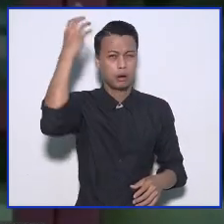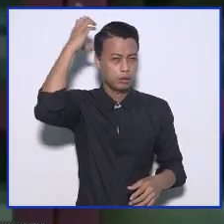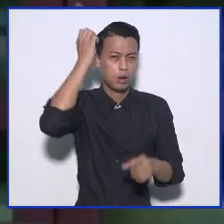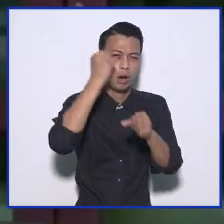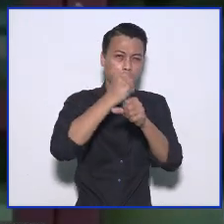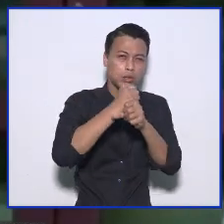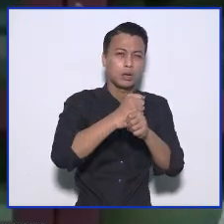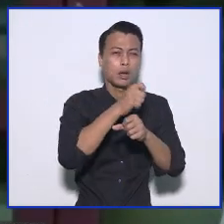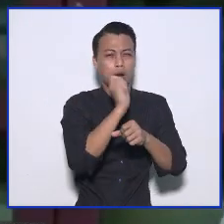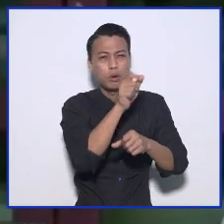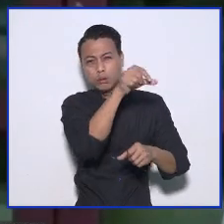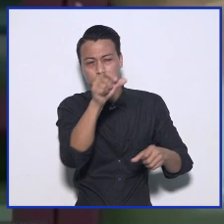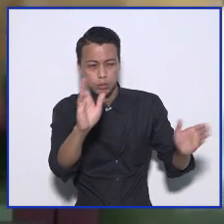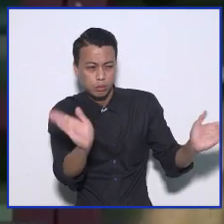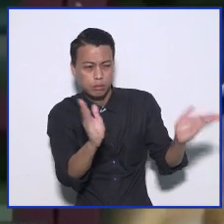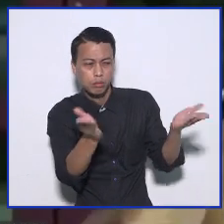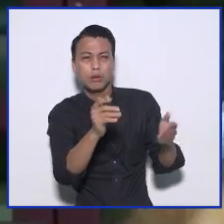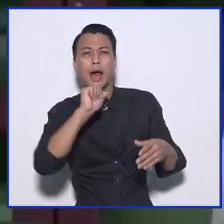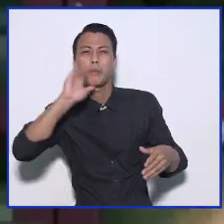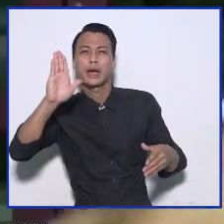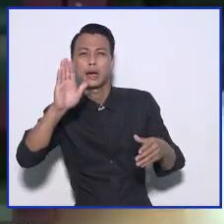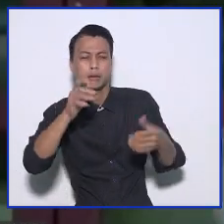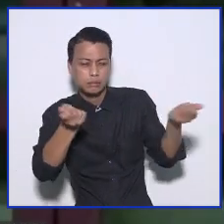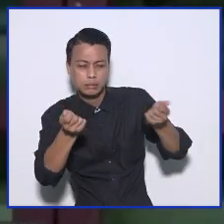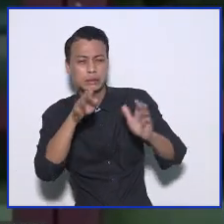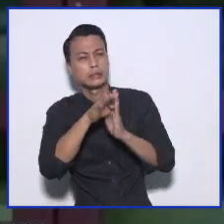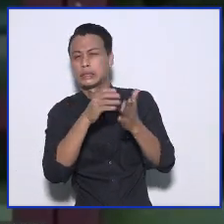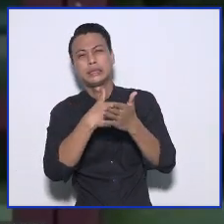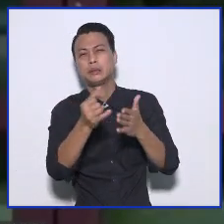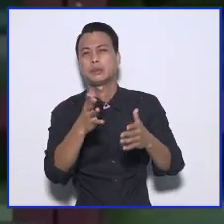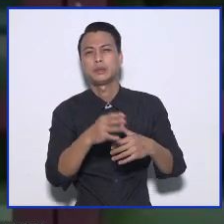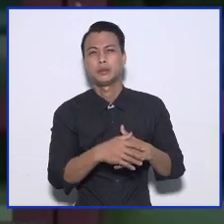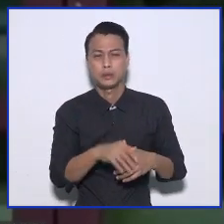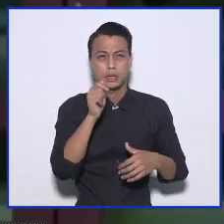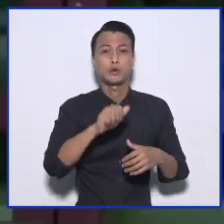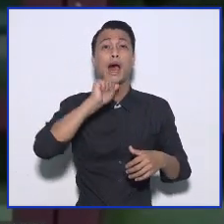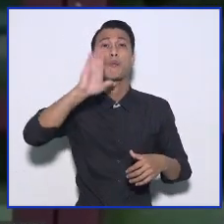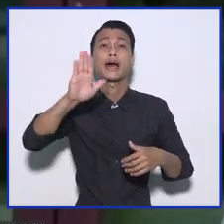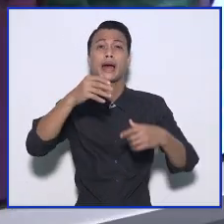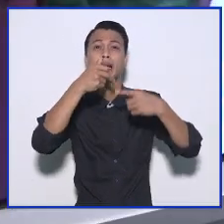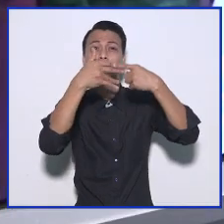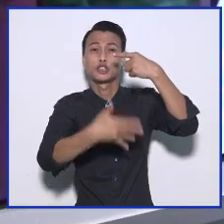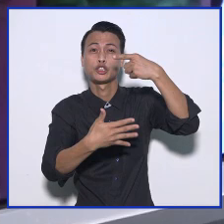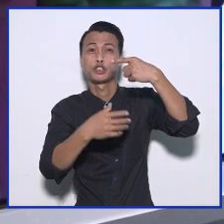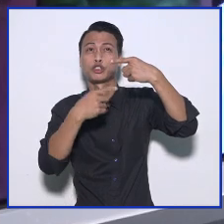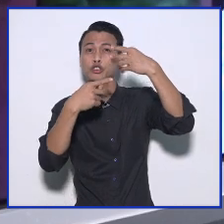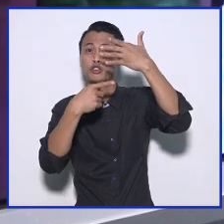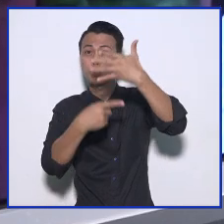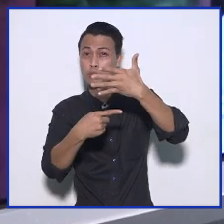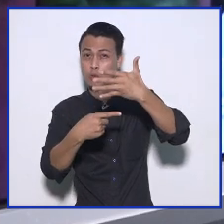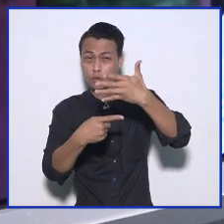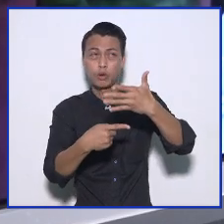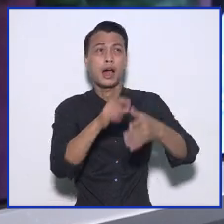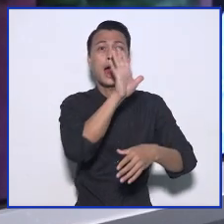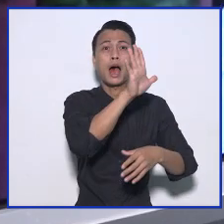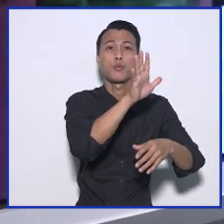lo. Alo ma hout twa be ne. Chi pi da thana sa ya ye lo lo lo ni di swae pi chu twa lo shi yin tena swae yin na ta khu shi. Ala lu mu blo yin sanit di to che